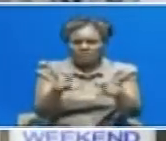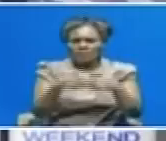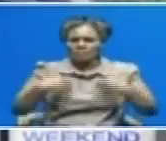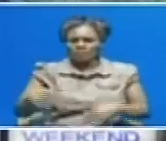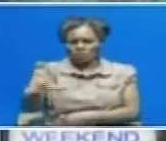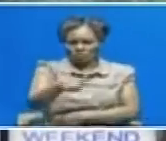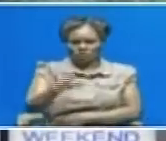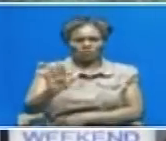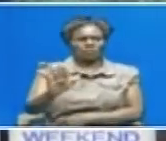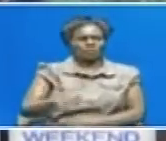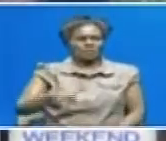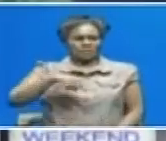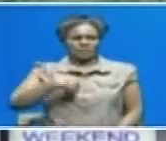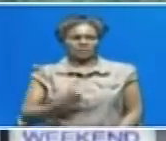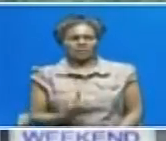of his location,